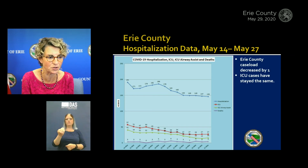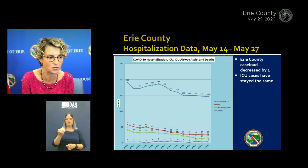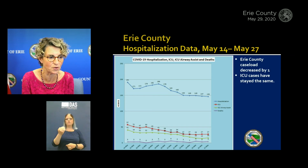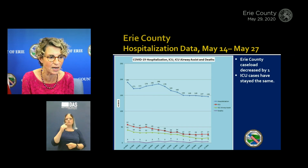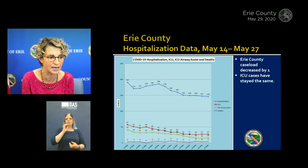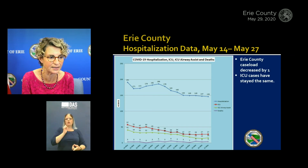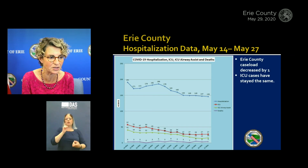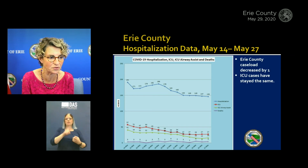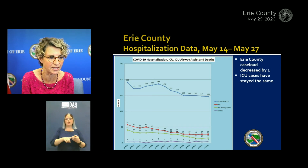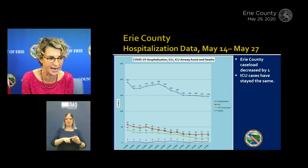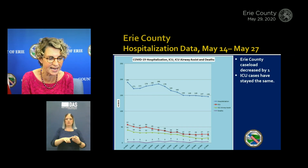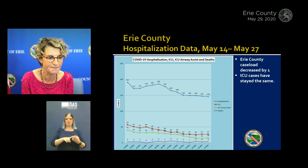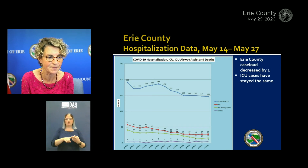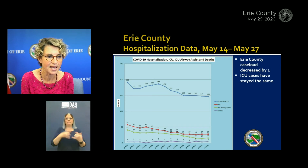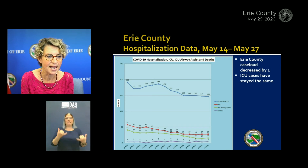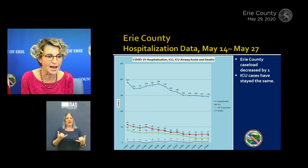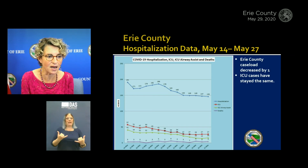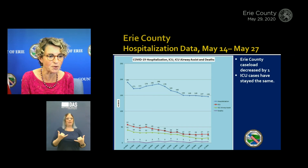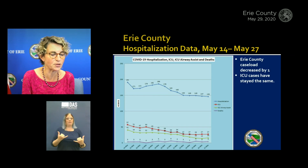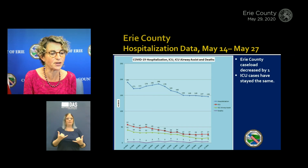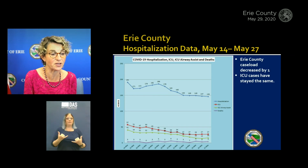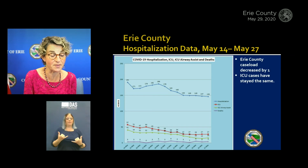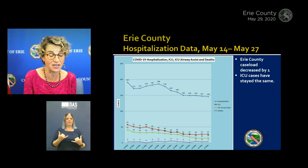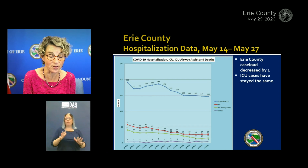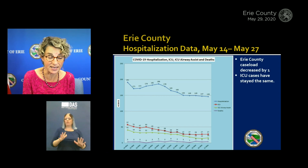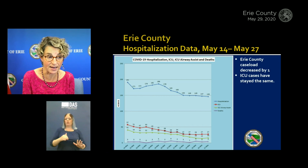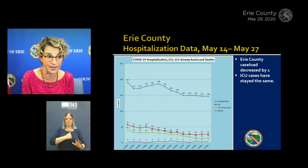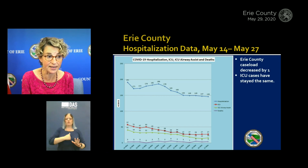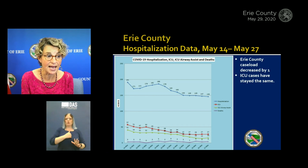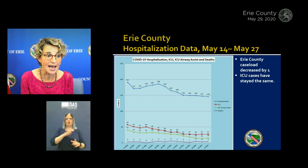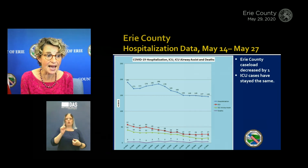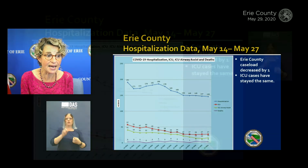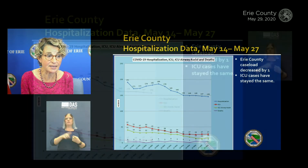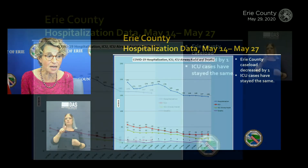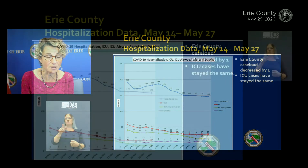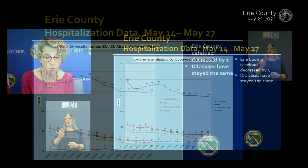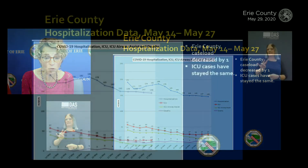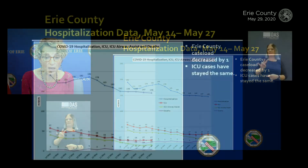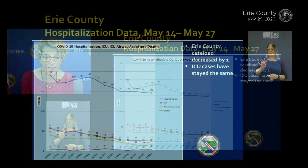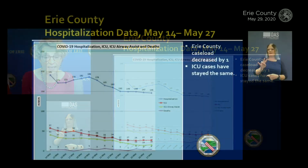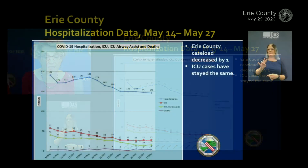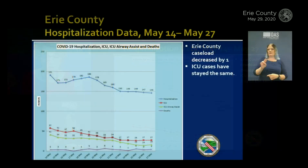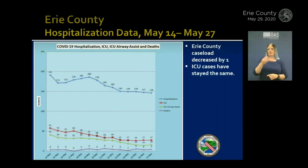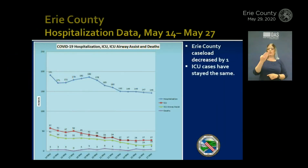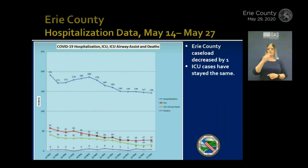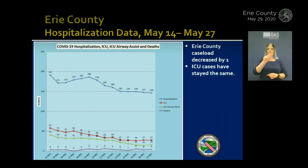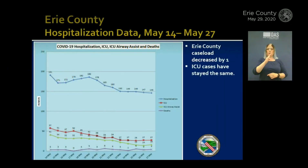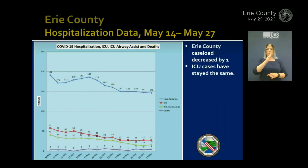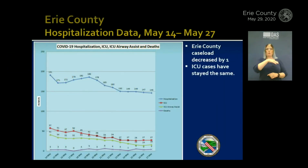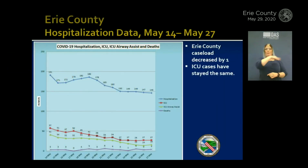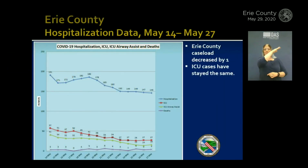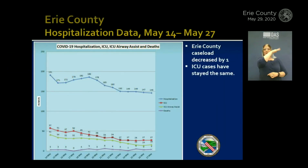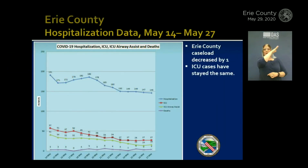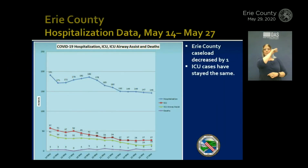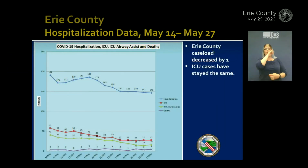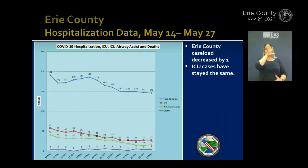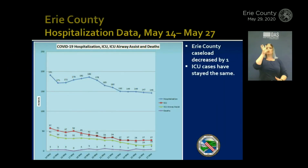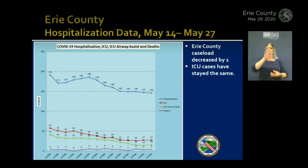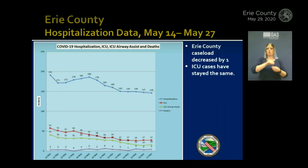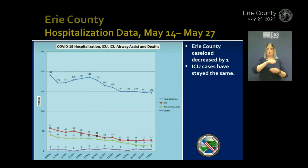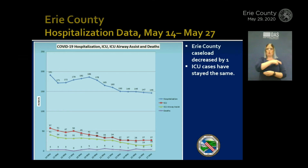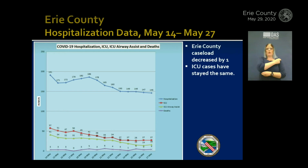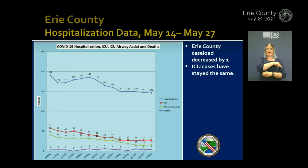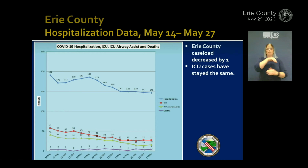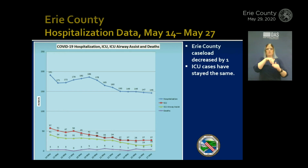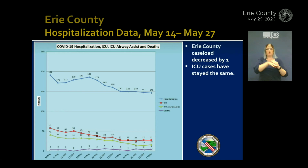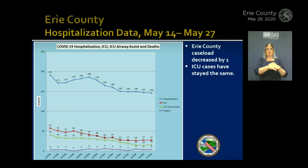up to today. To May 27th. And the blue line is looking at the total hospital admissions. The